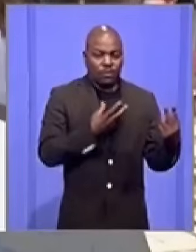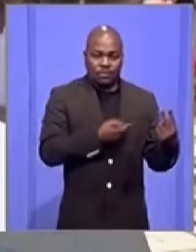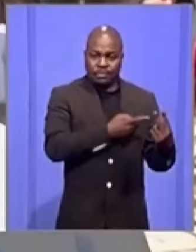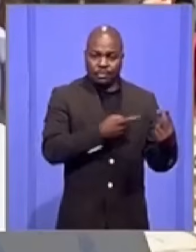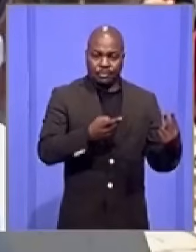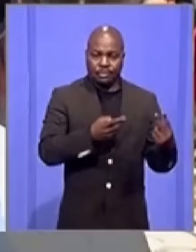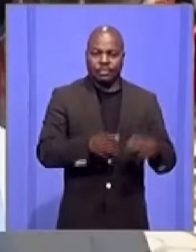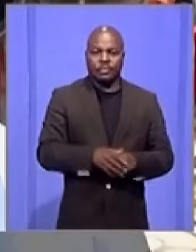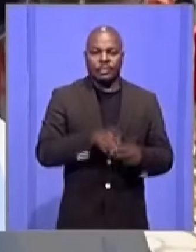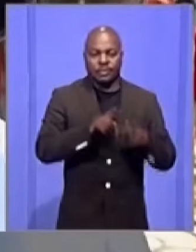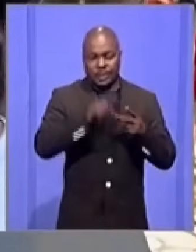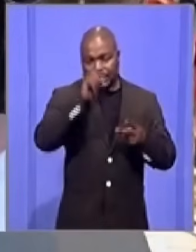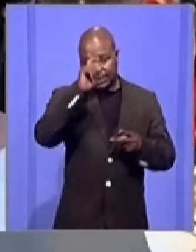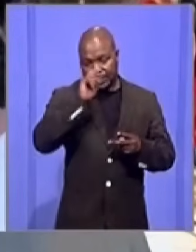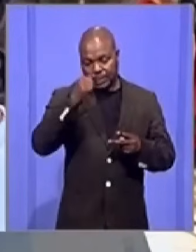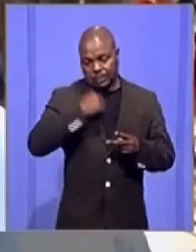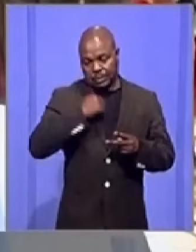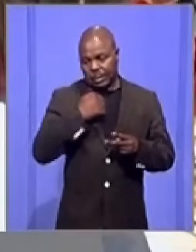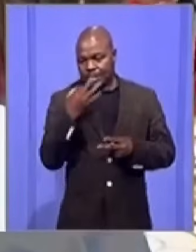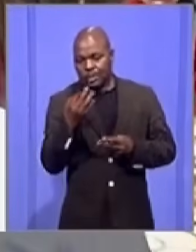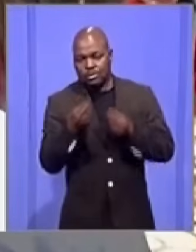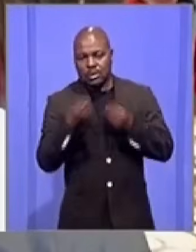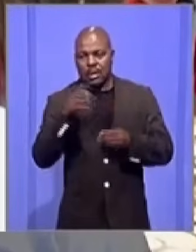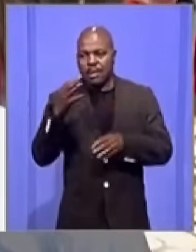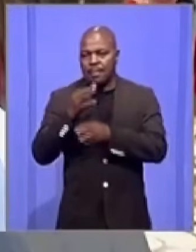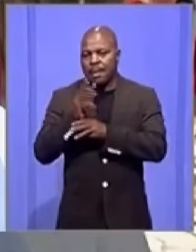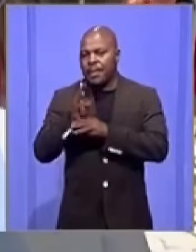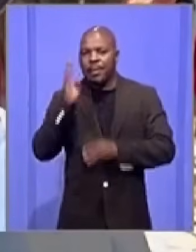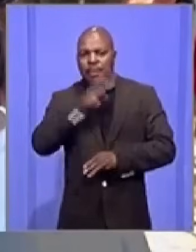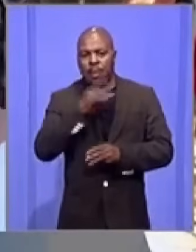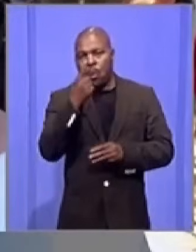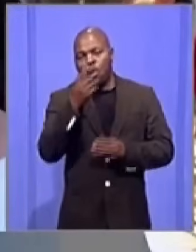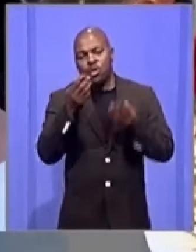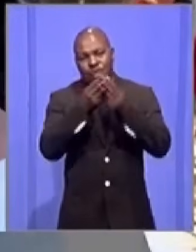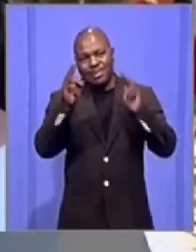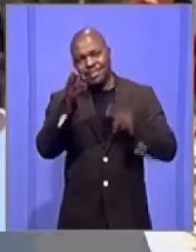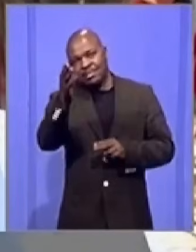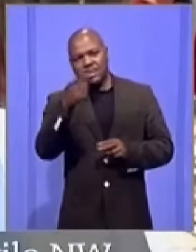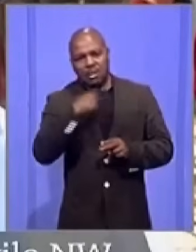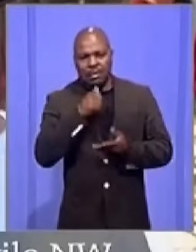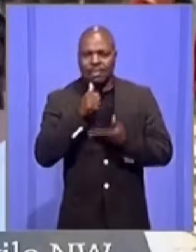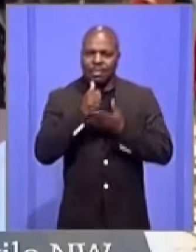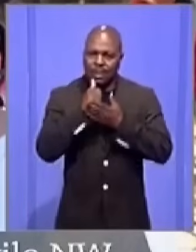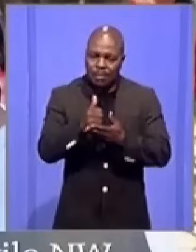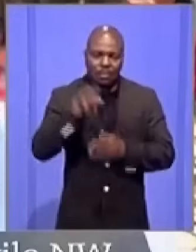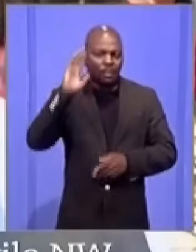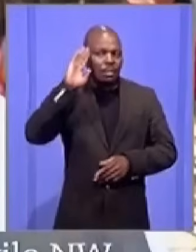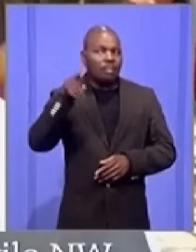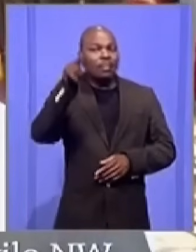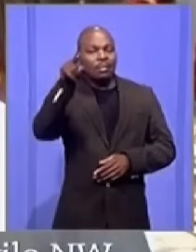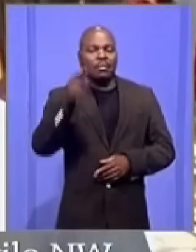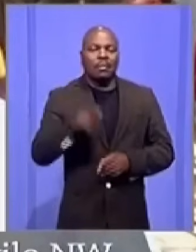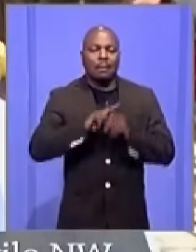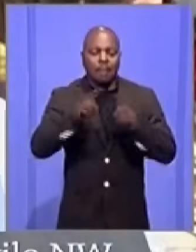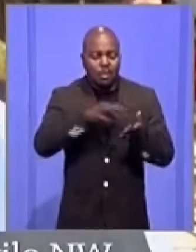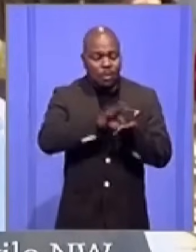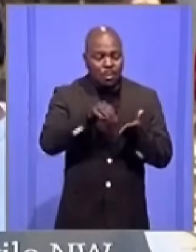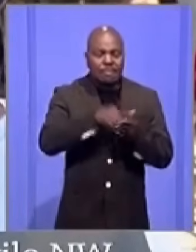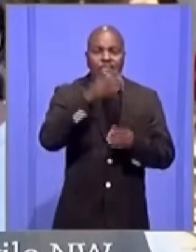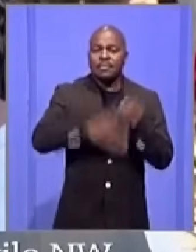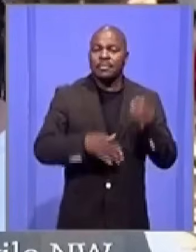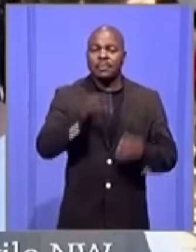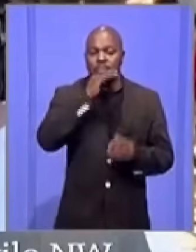na le bana ba utswa ka meleng dikhutsana ba bararo o mongwe go university tšhelete ke yone ntse ke mo thusa kone ke mapatela community ke mapatela pele ga kontraka e fela go